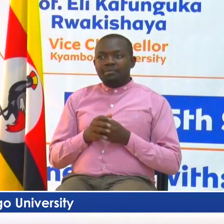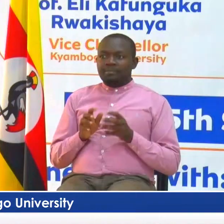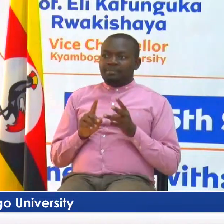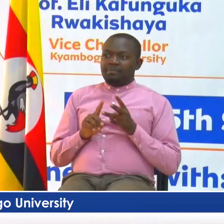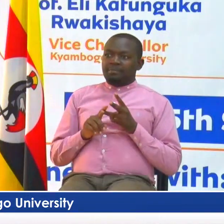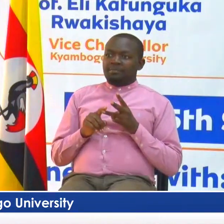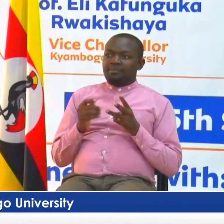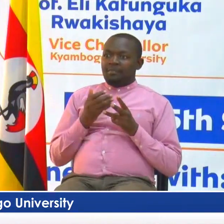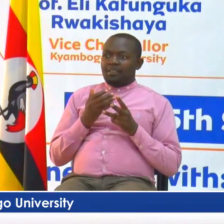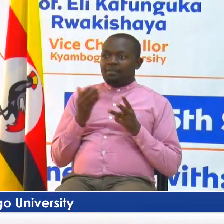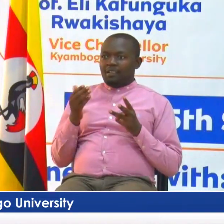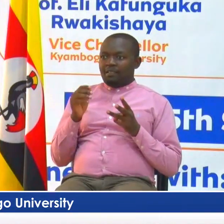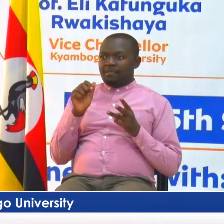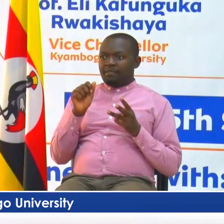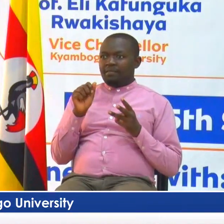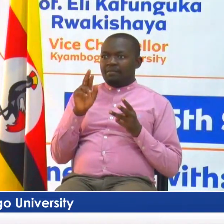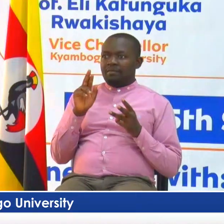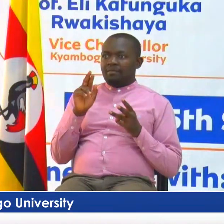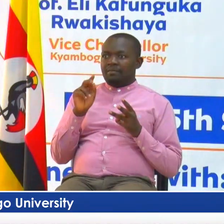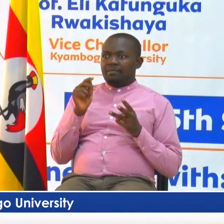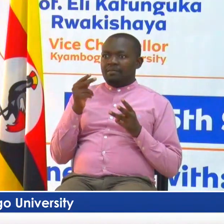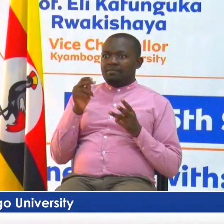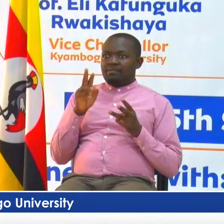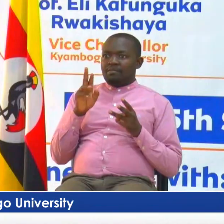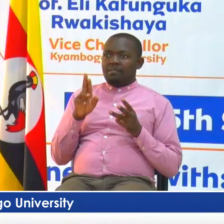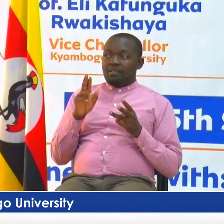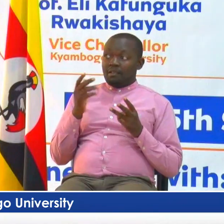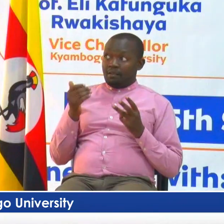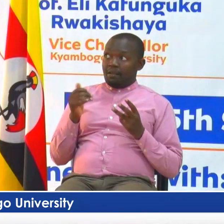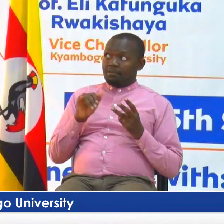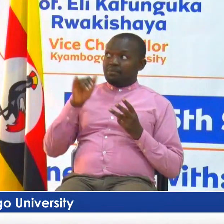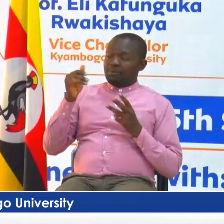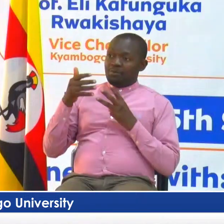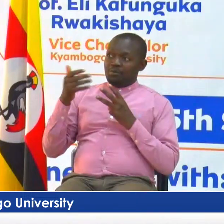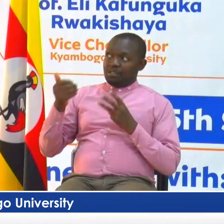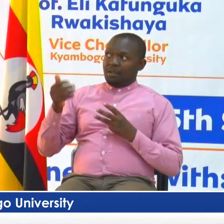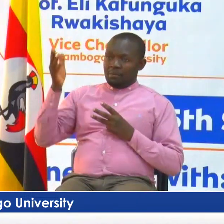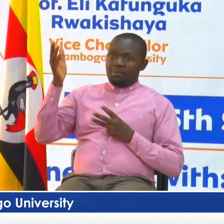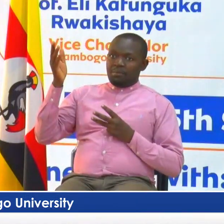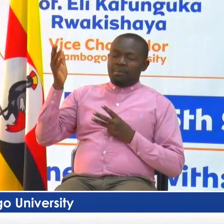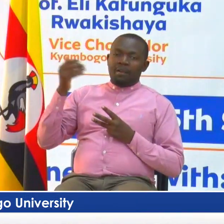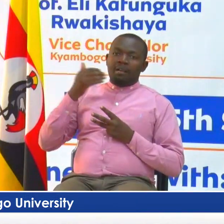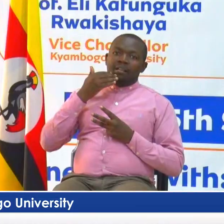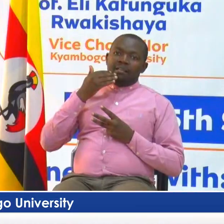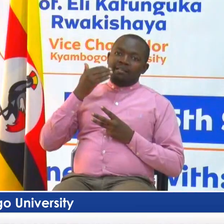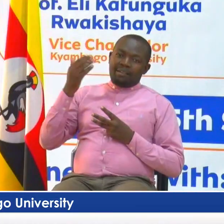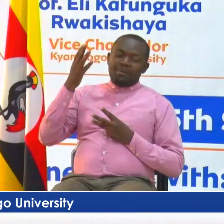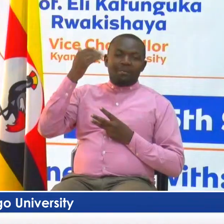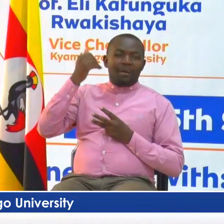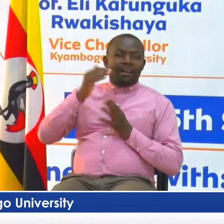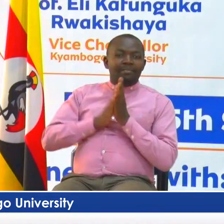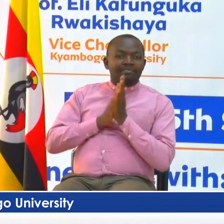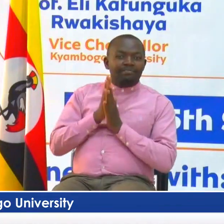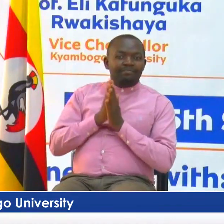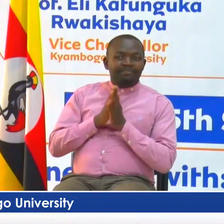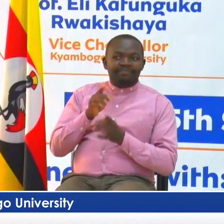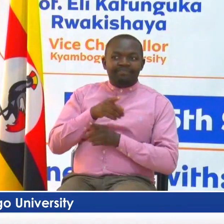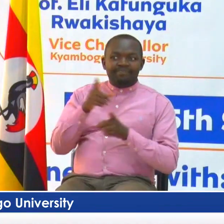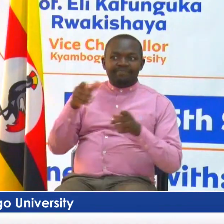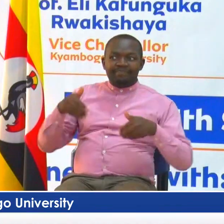thank Arthur, who is in the US right now. Thank you for inspiring these young